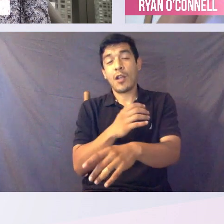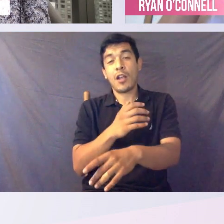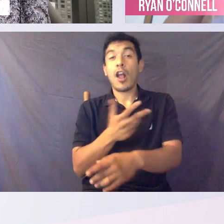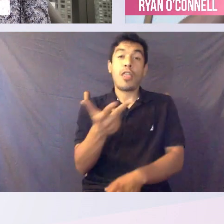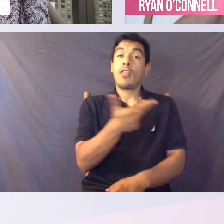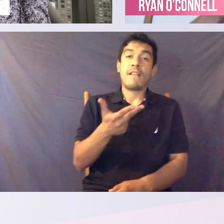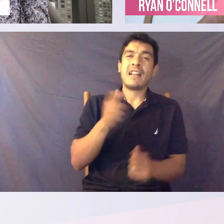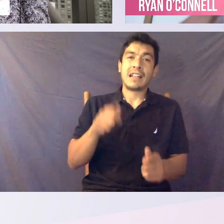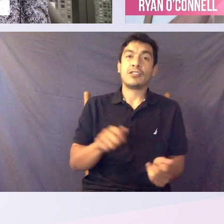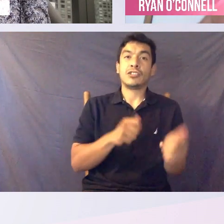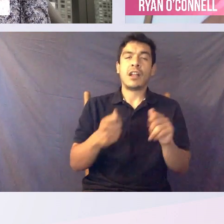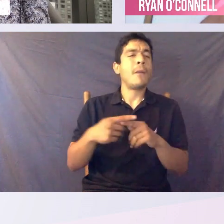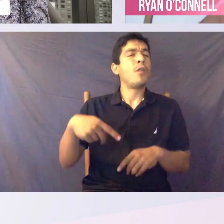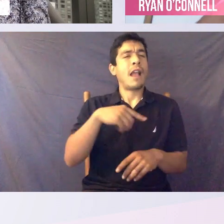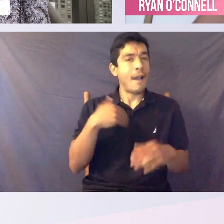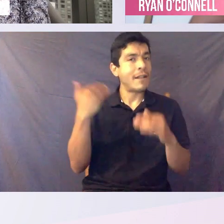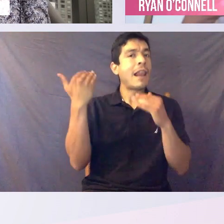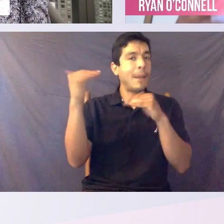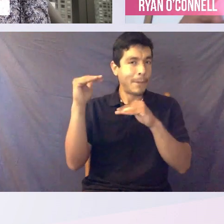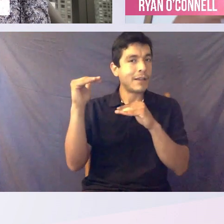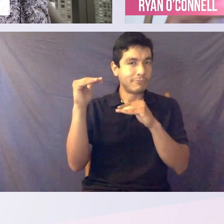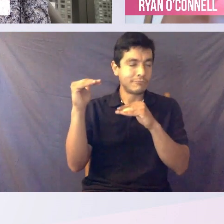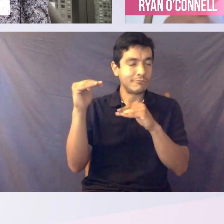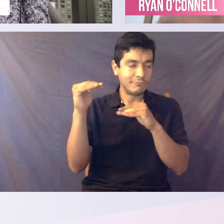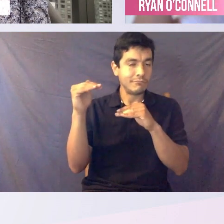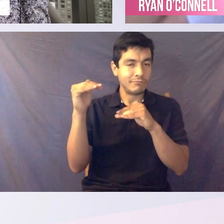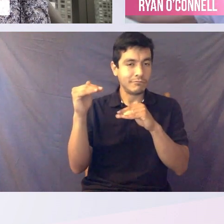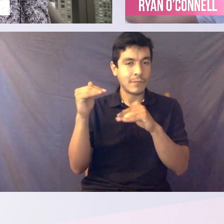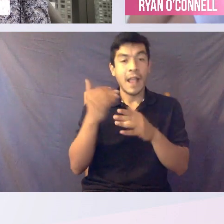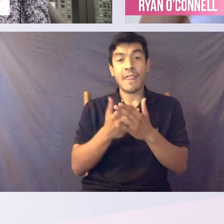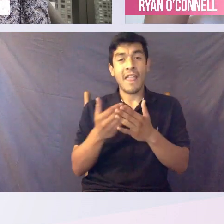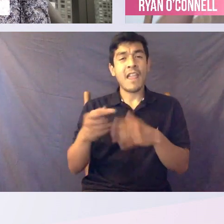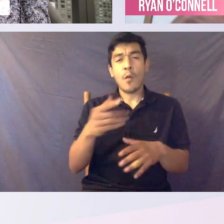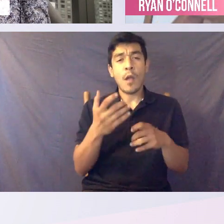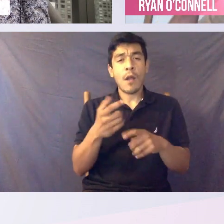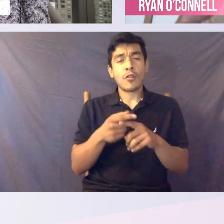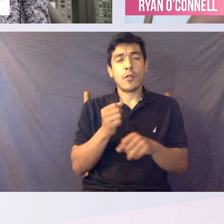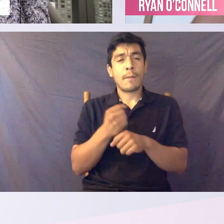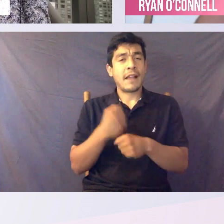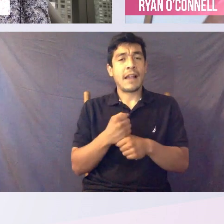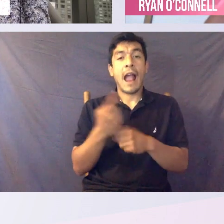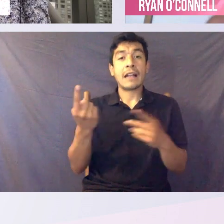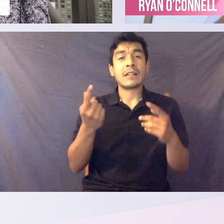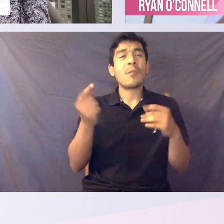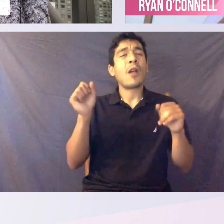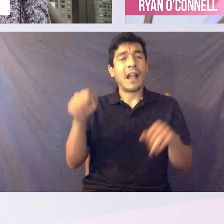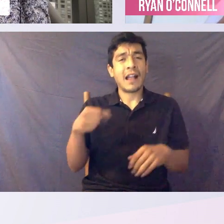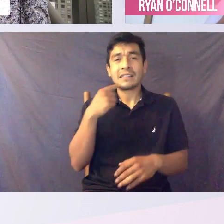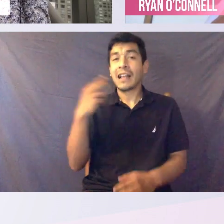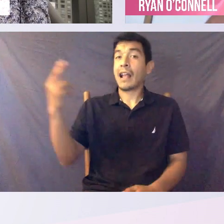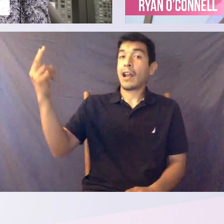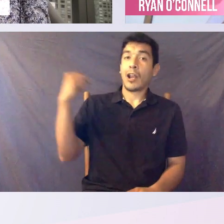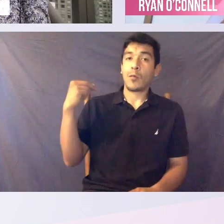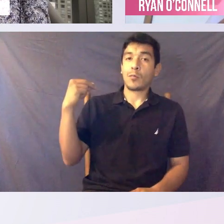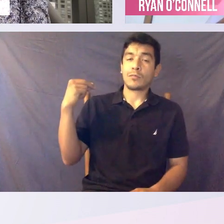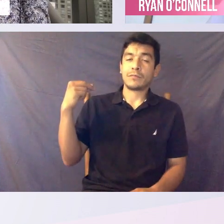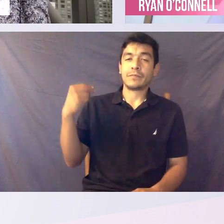ceiling. At the end of the day, again, the decision, like the things we want to make go up the flagpole. And like, I would love to hear